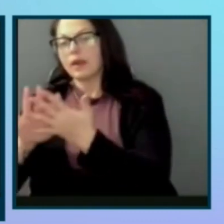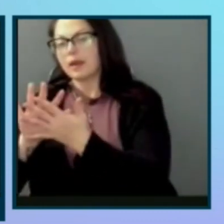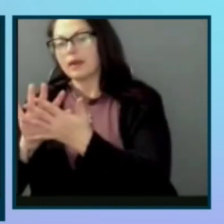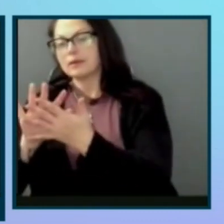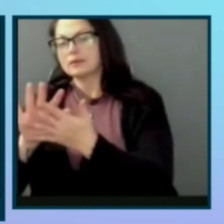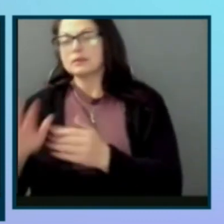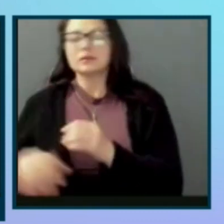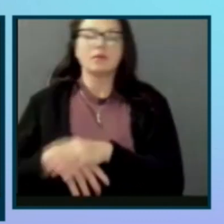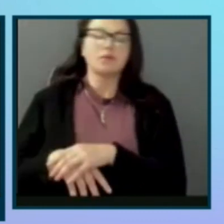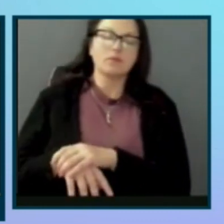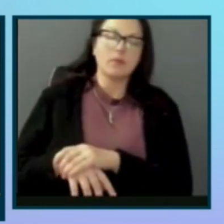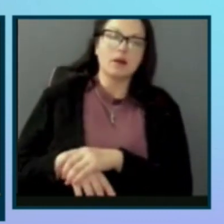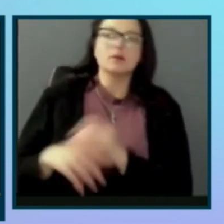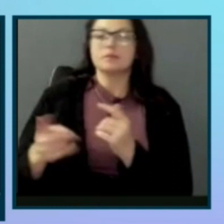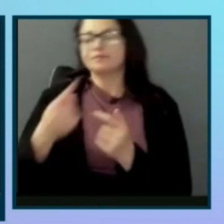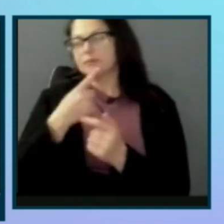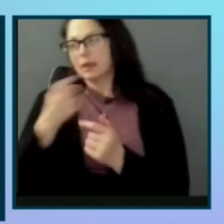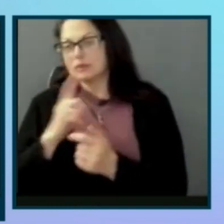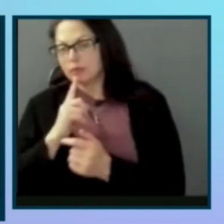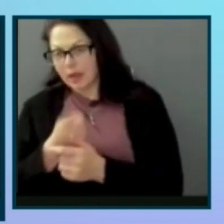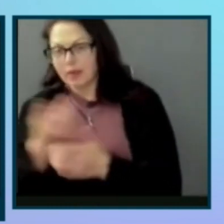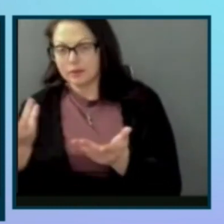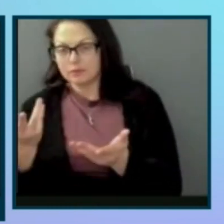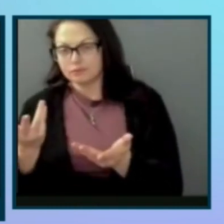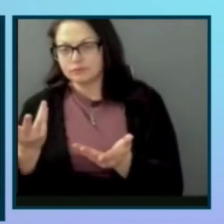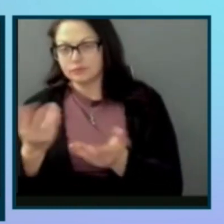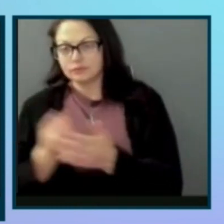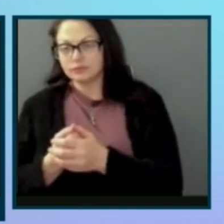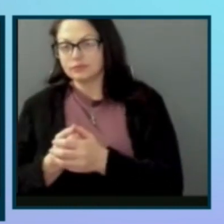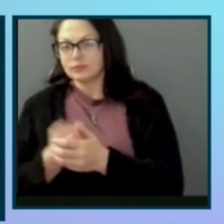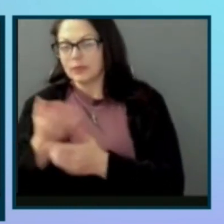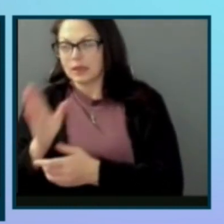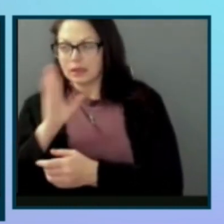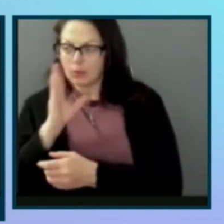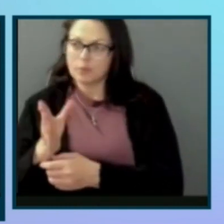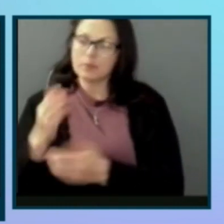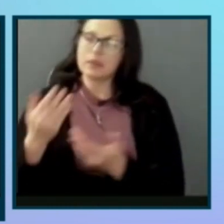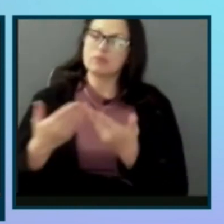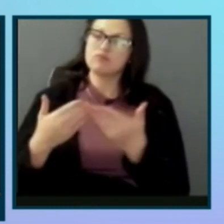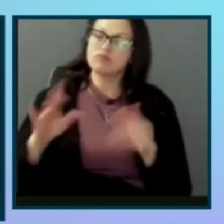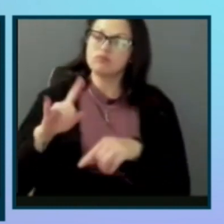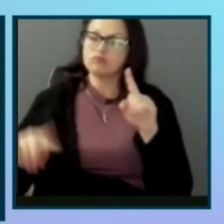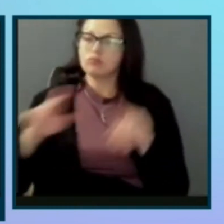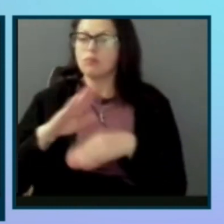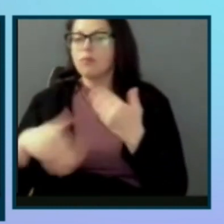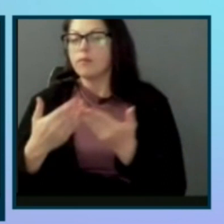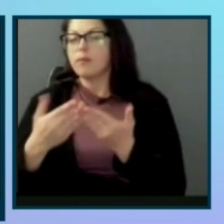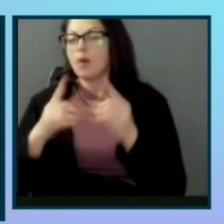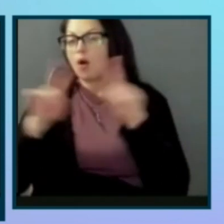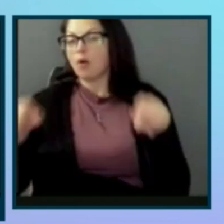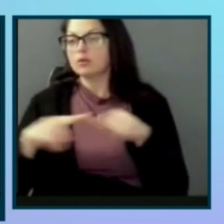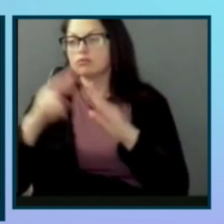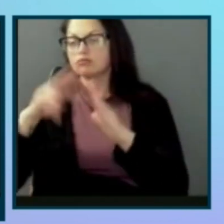that variety, because that's going to be, in reality, that's going to be there is going to be a broad, all screen reader users are not expert